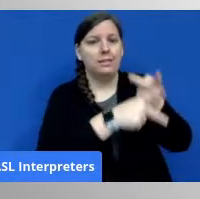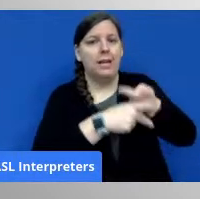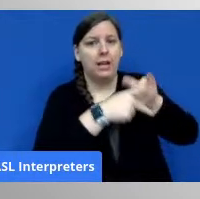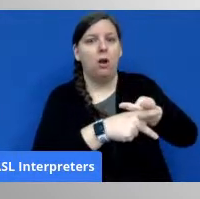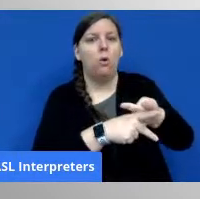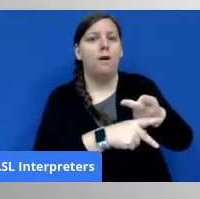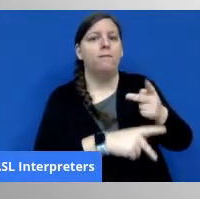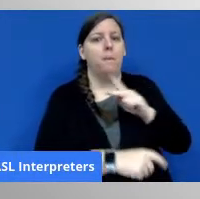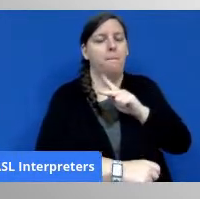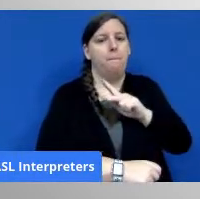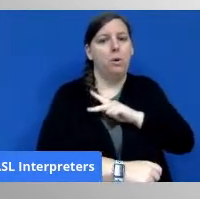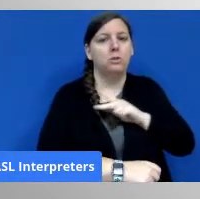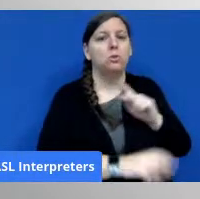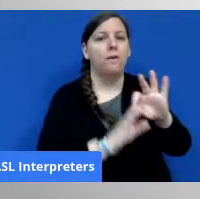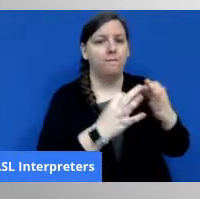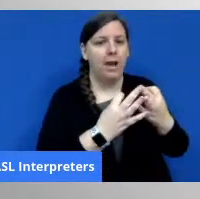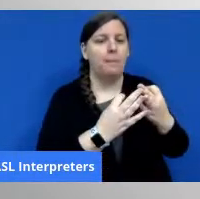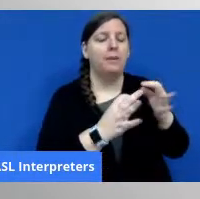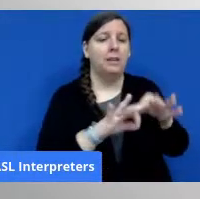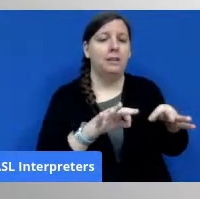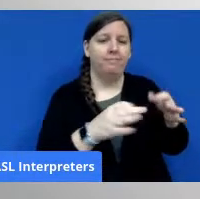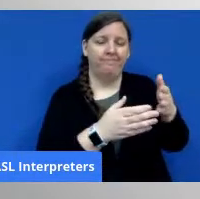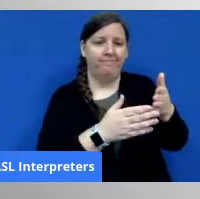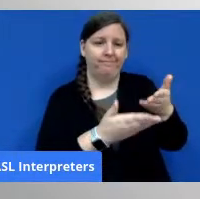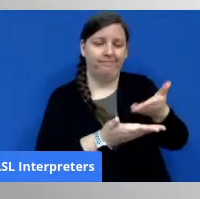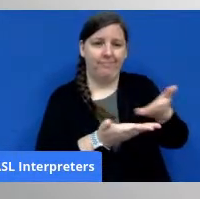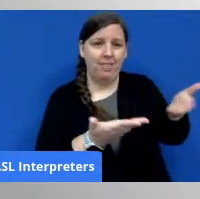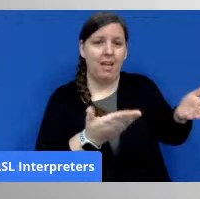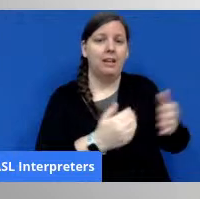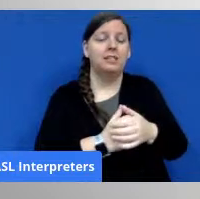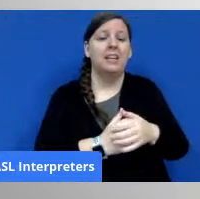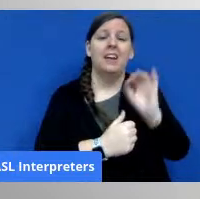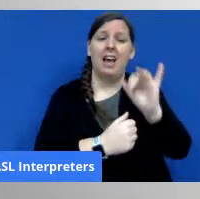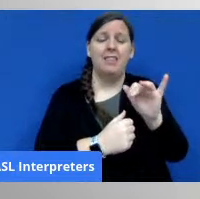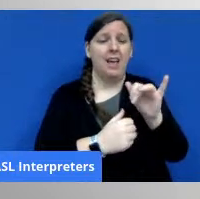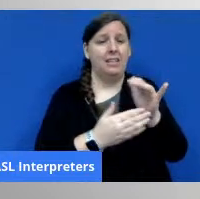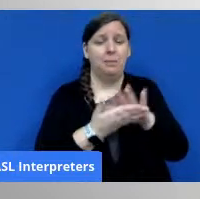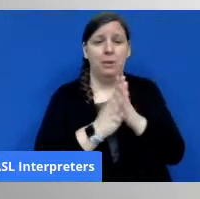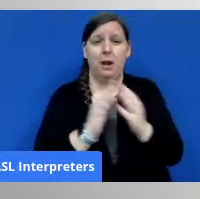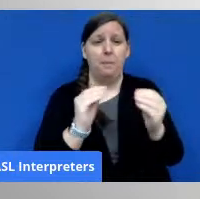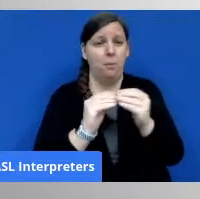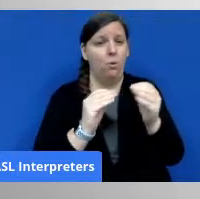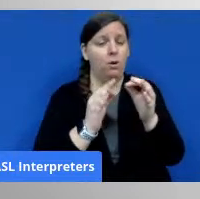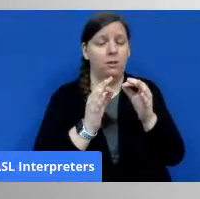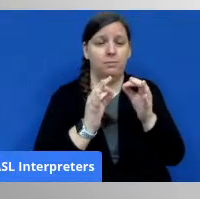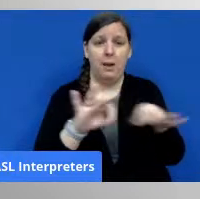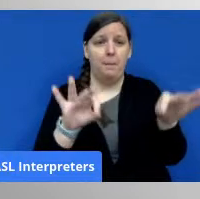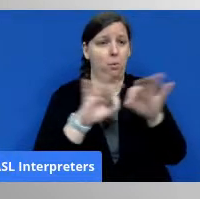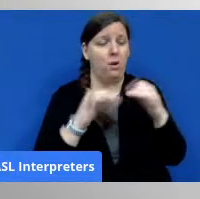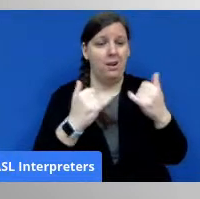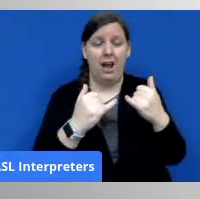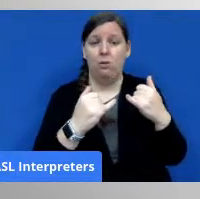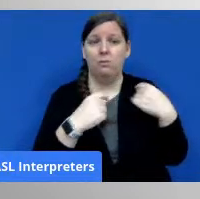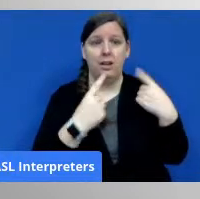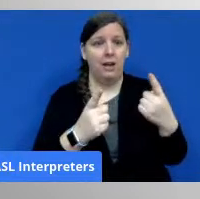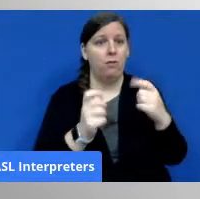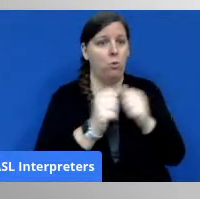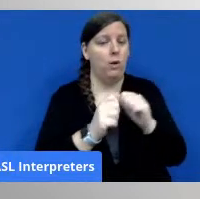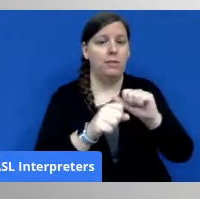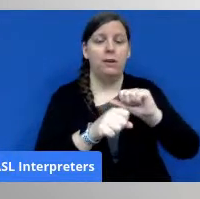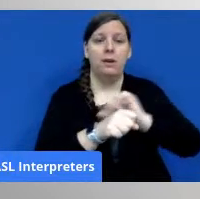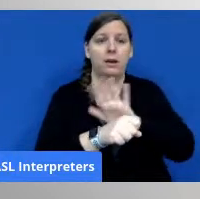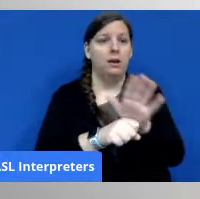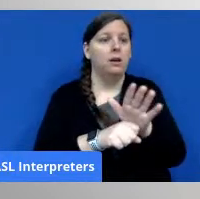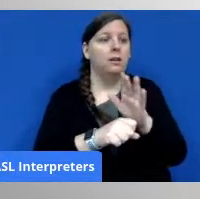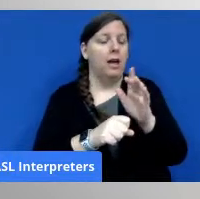the face of COVID-19, especially given that we have lots of issues with families trying to figure out where children are going to go or